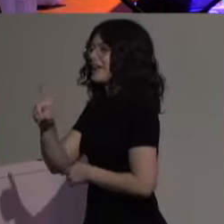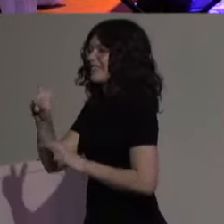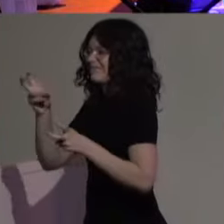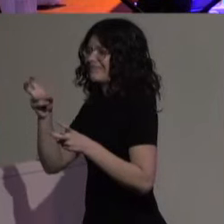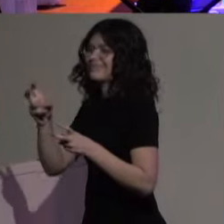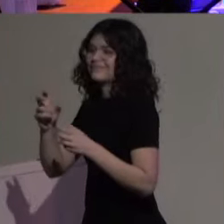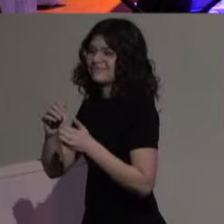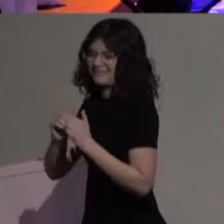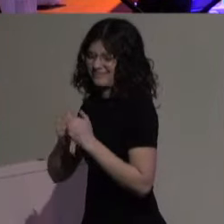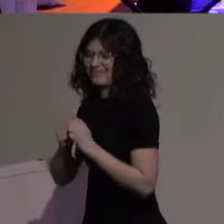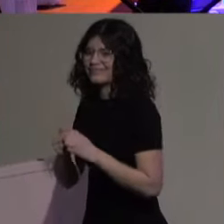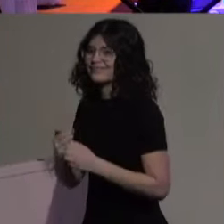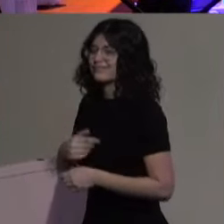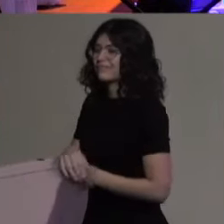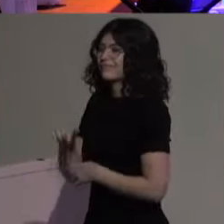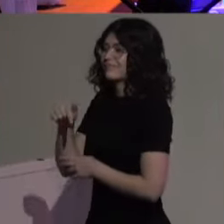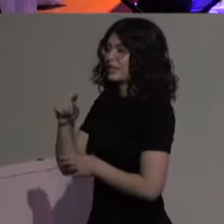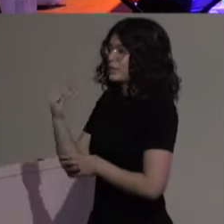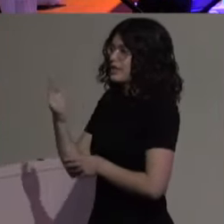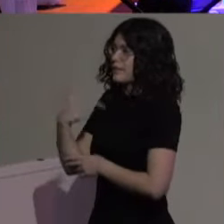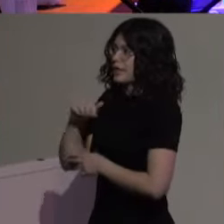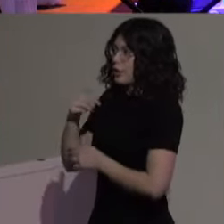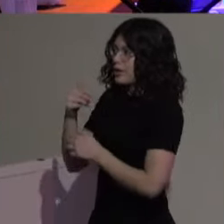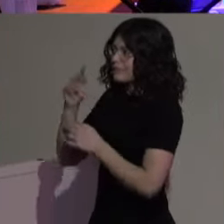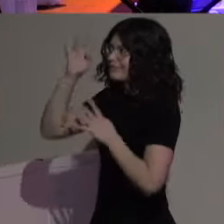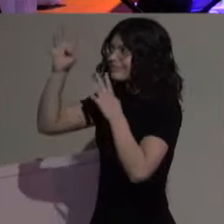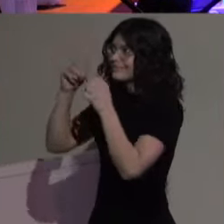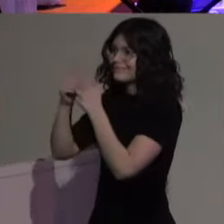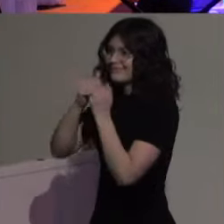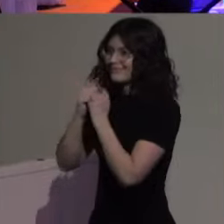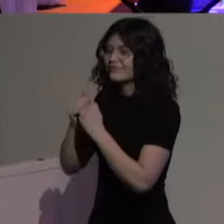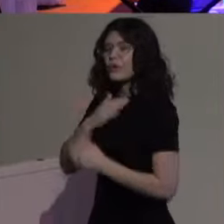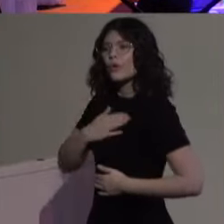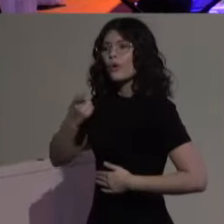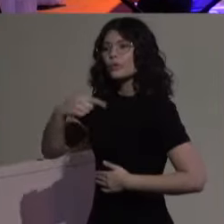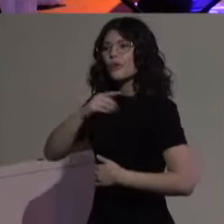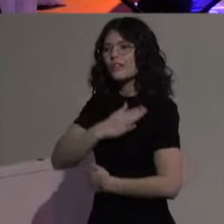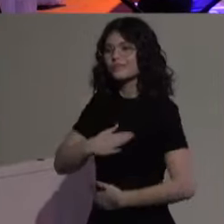is just something that we composed together. So we hope you enjoy.